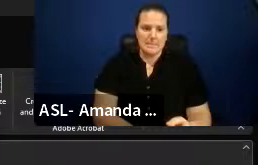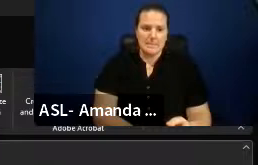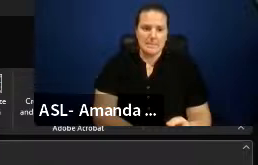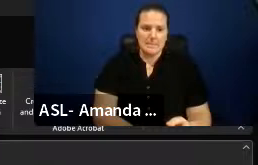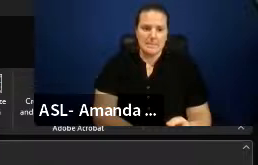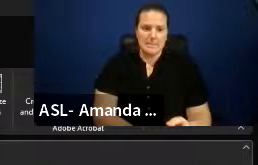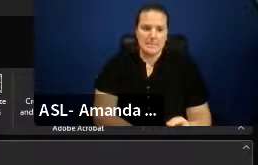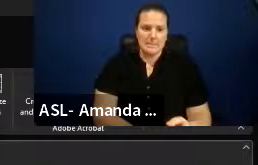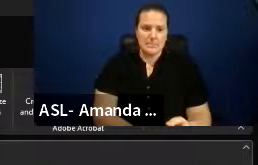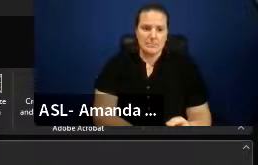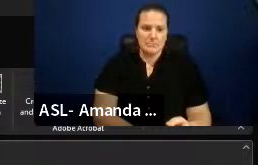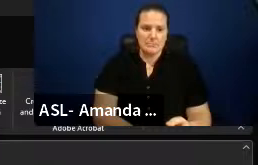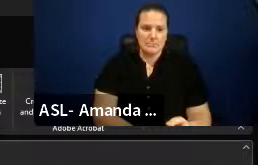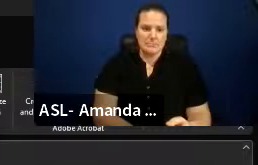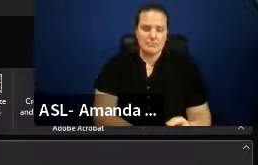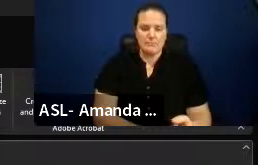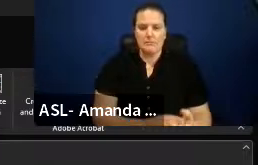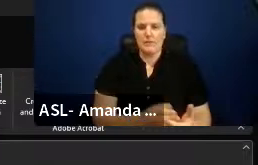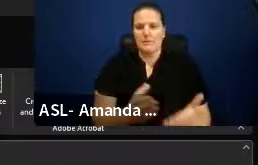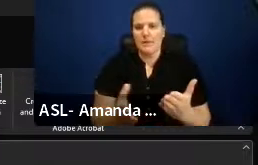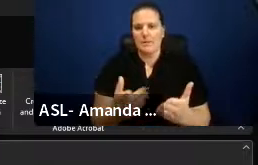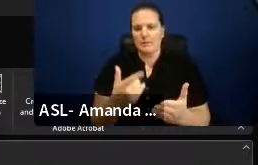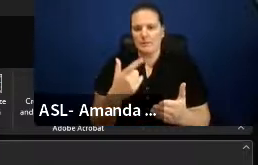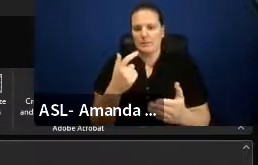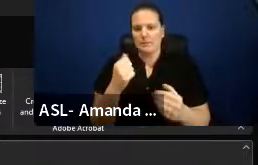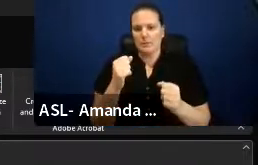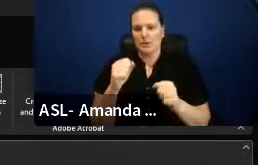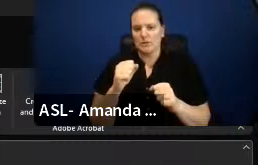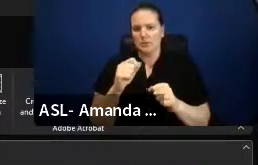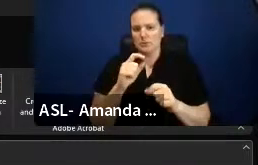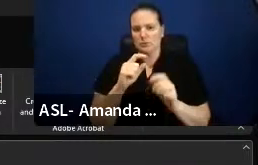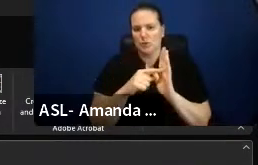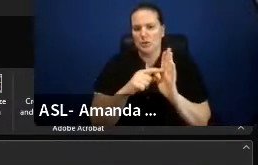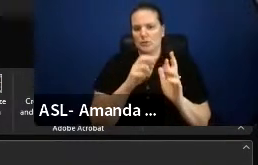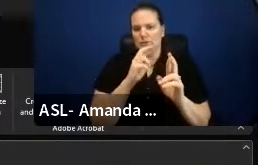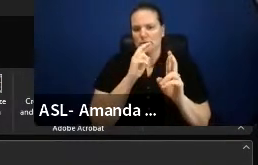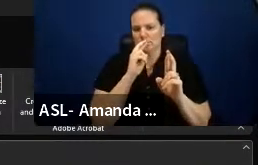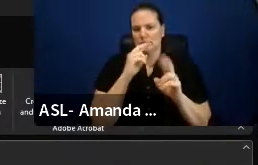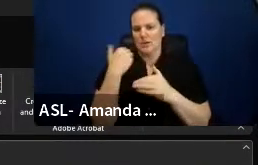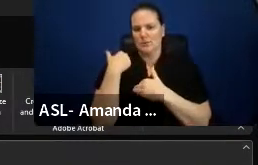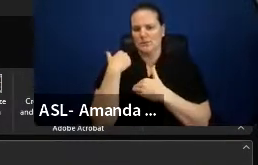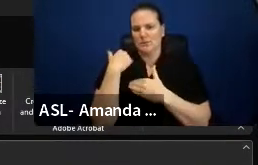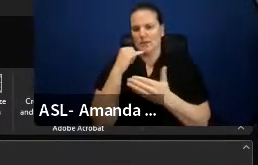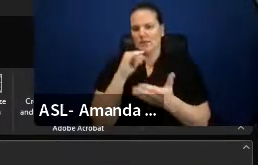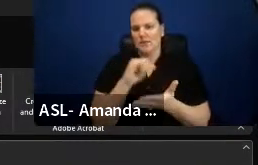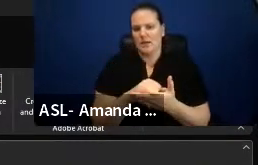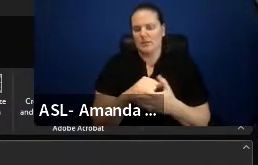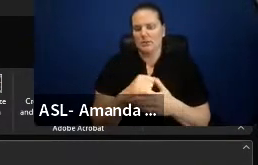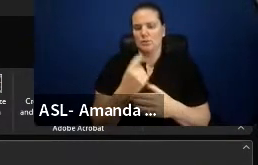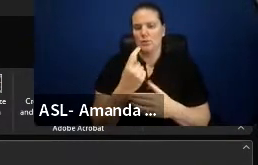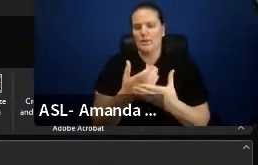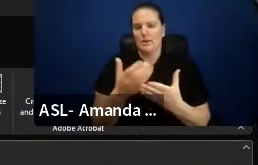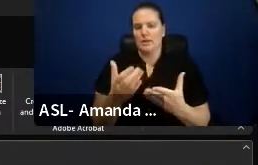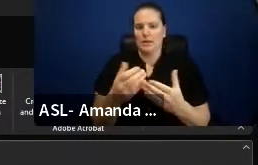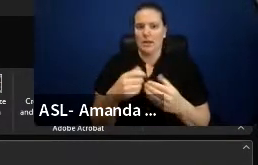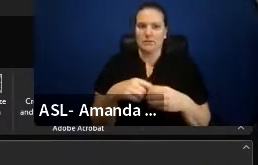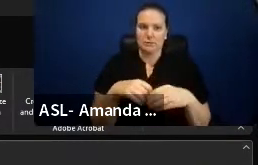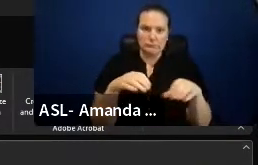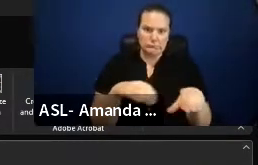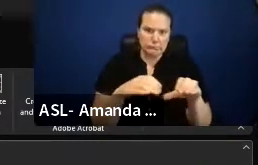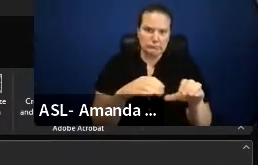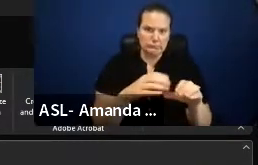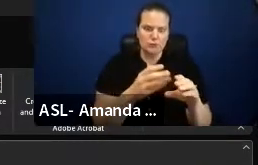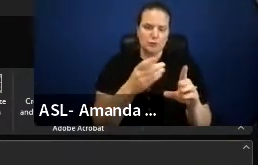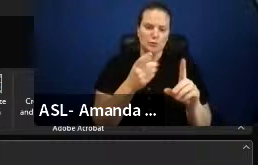Maybe we put, because ensuring a commitment to responsiveness feels like one thing, and due diligence to reach